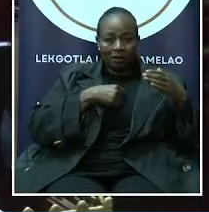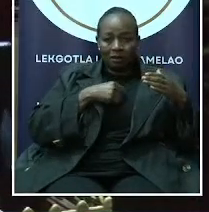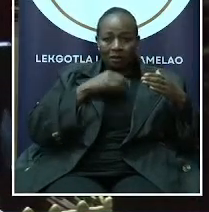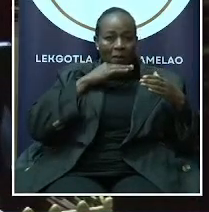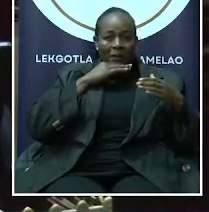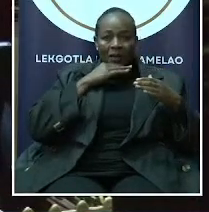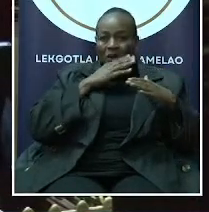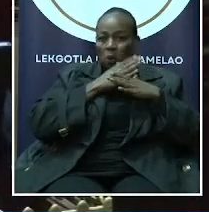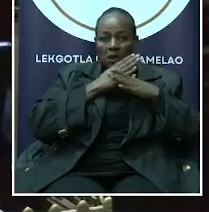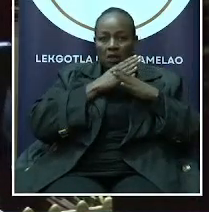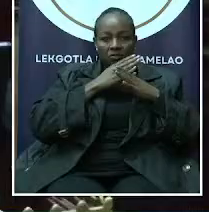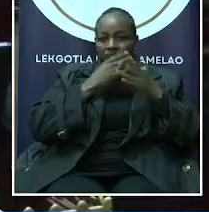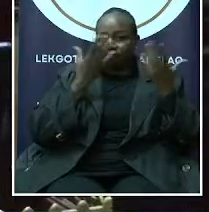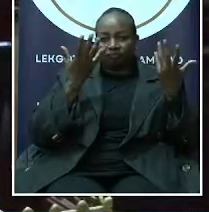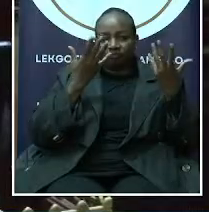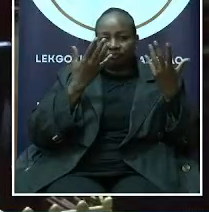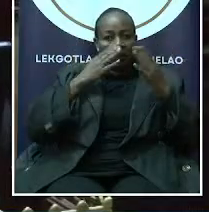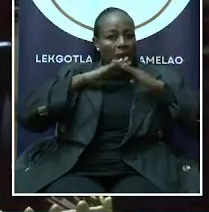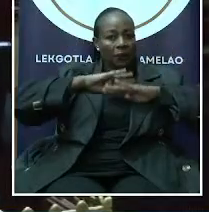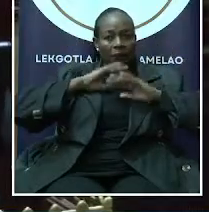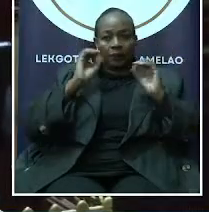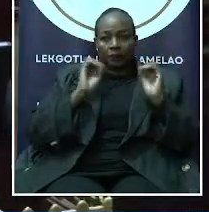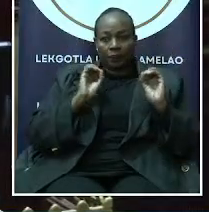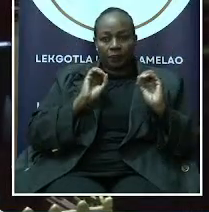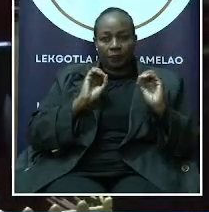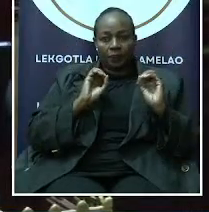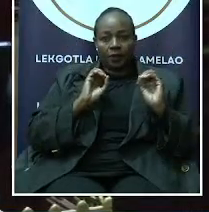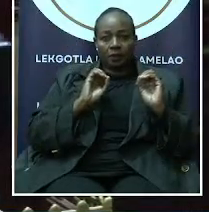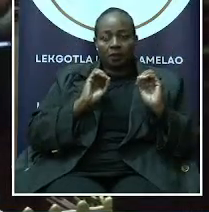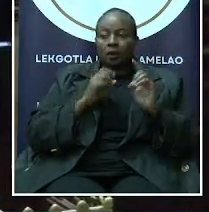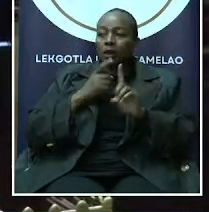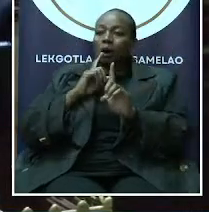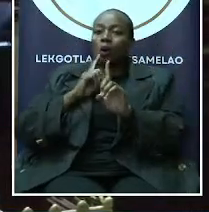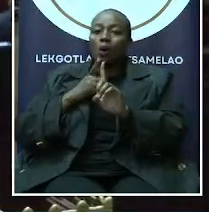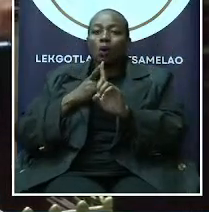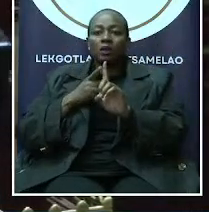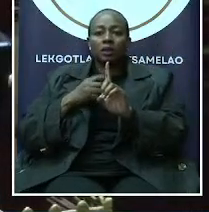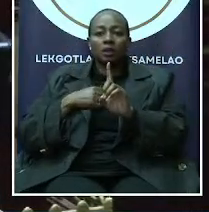dysfunction, and the ANC advances. On a point of order, a